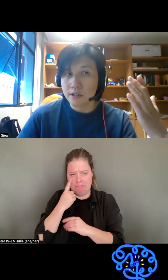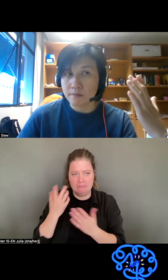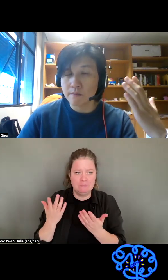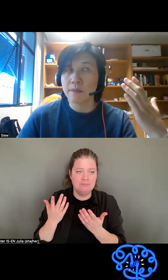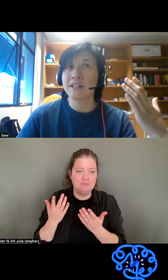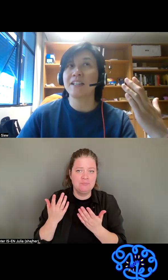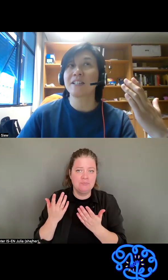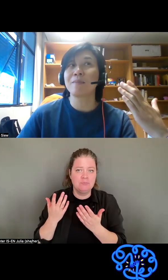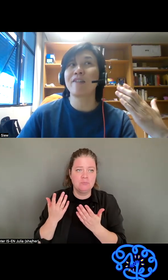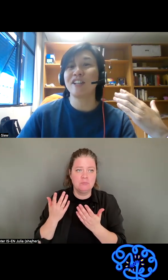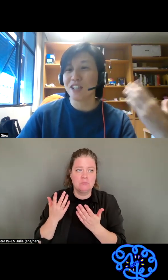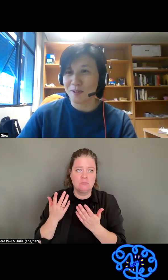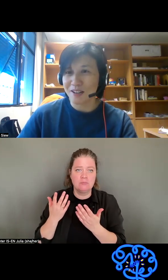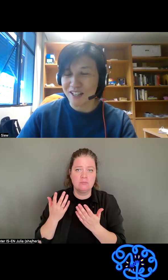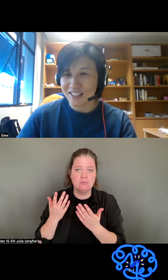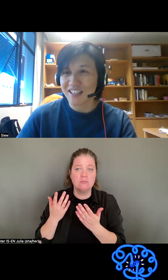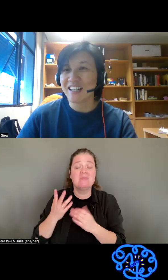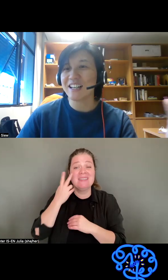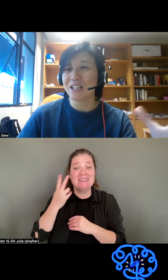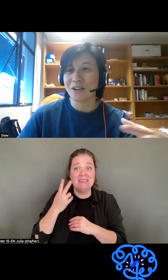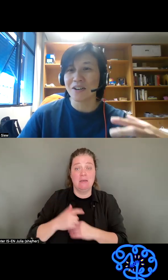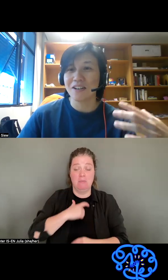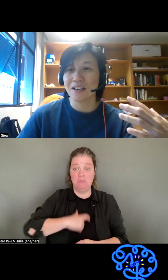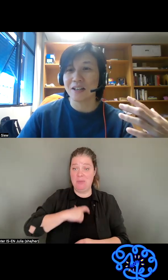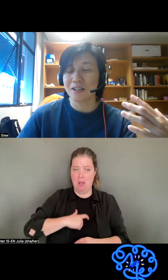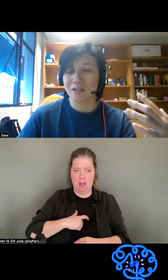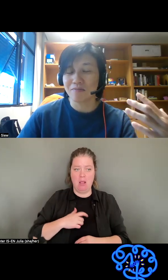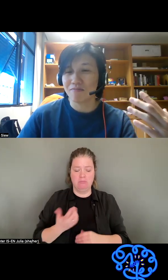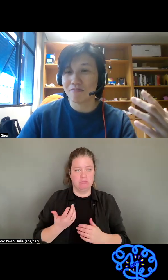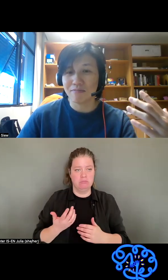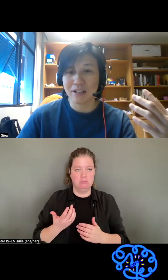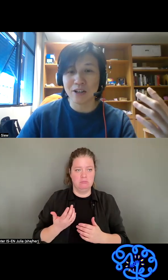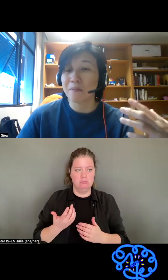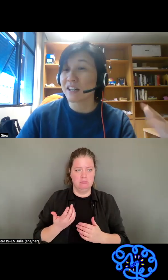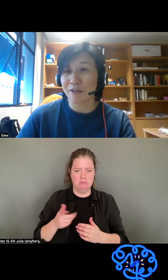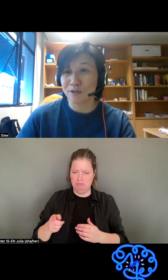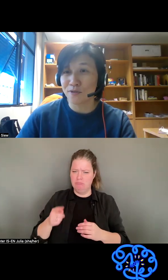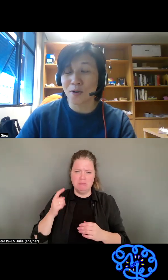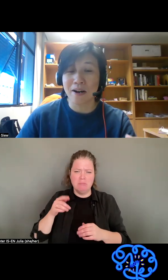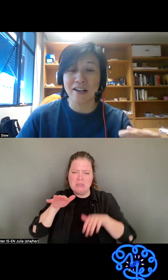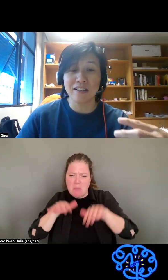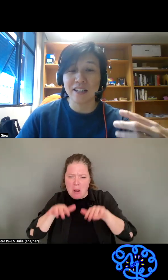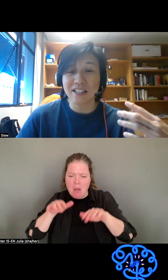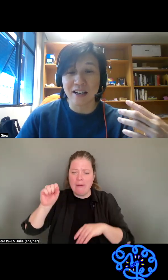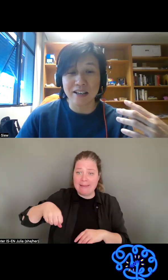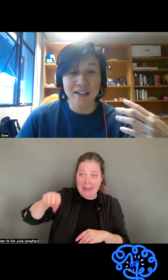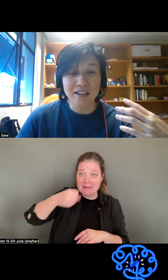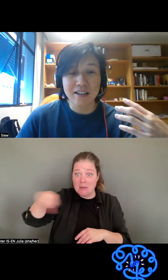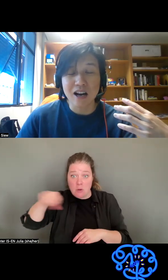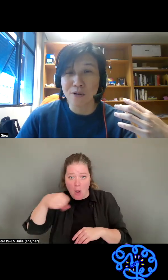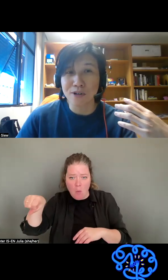the basically the similarity judgments that we are seeing here are not cannot be accounted for by things